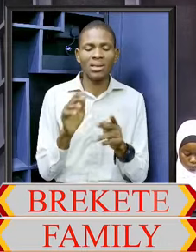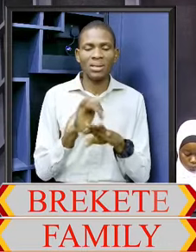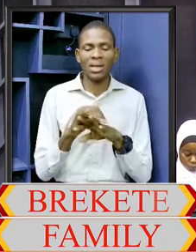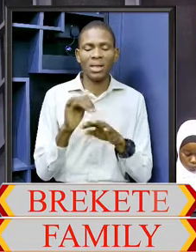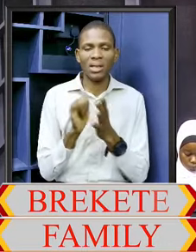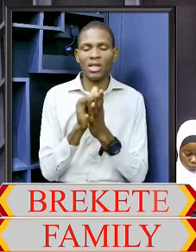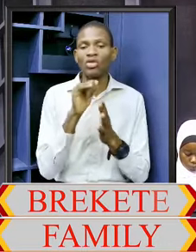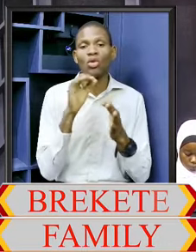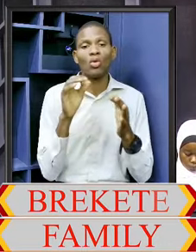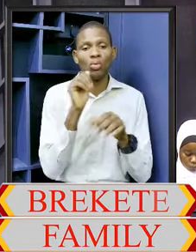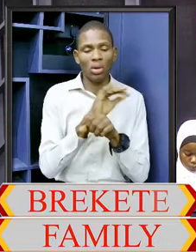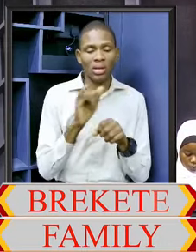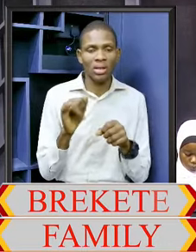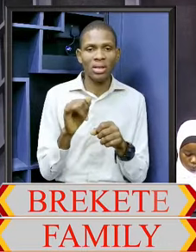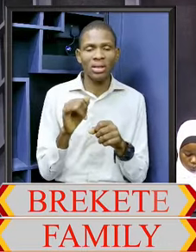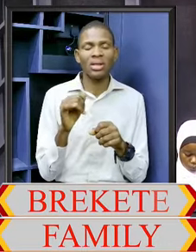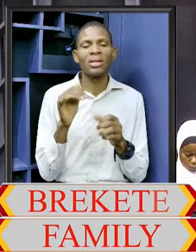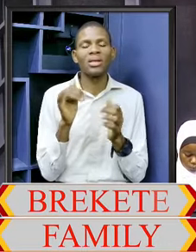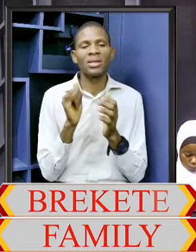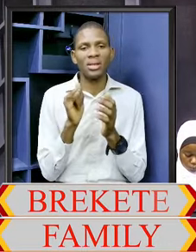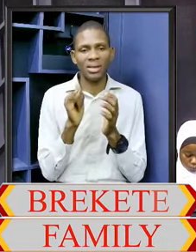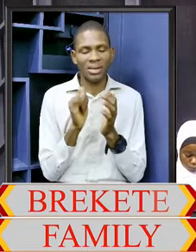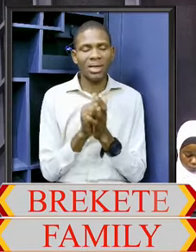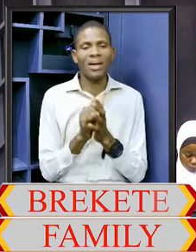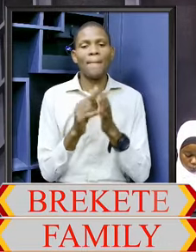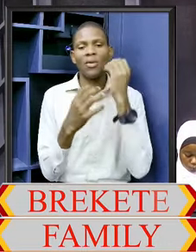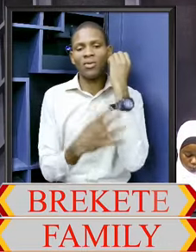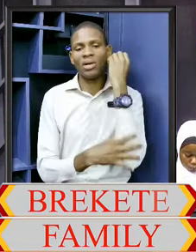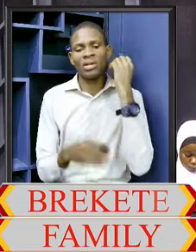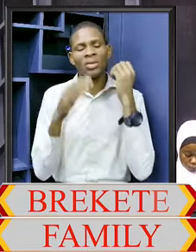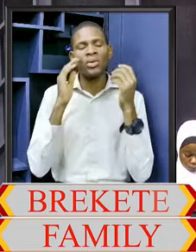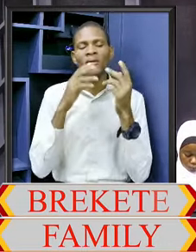only God being connection, poverty go visit her like arm robber.